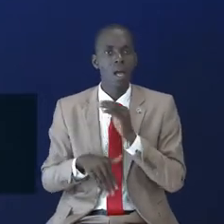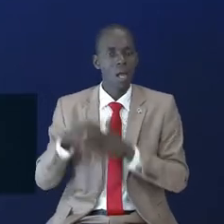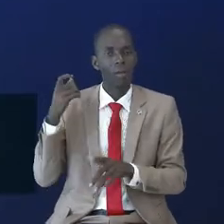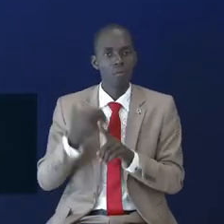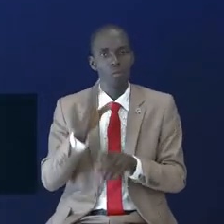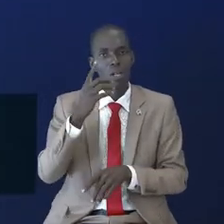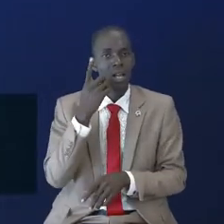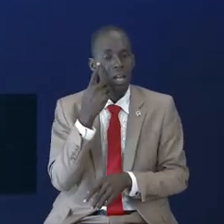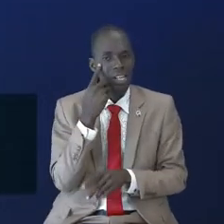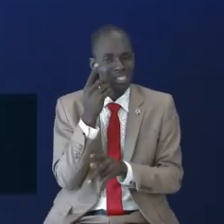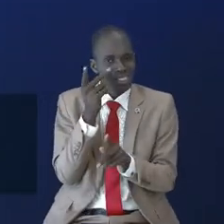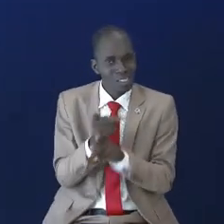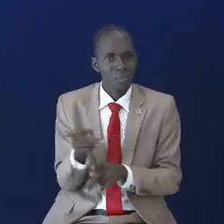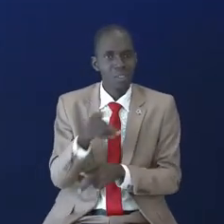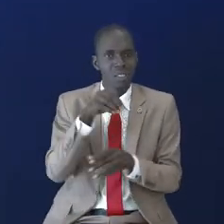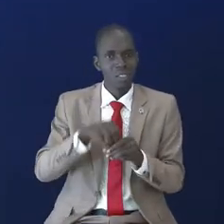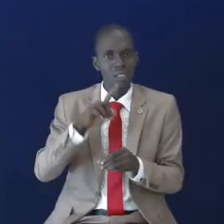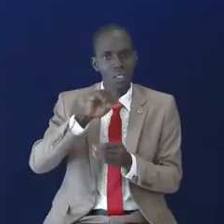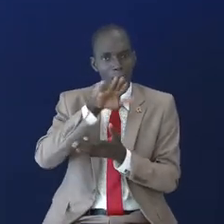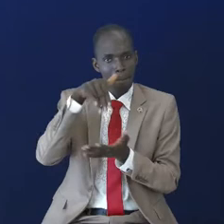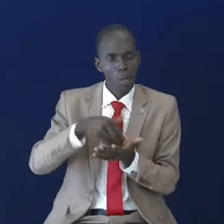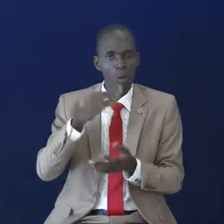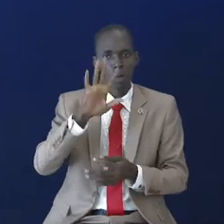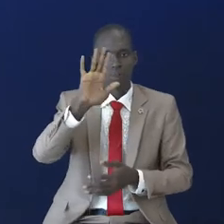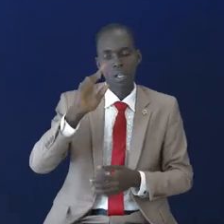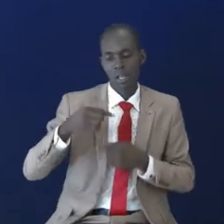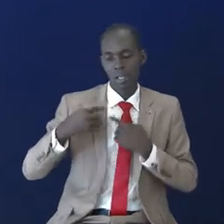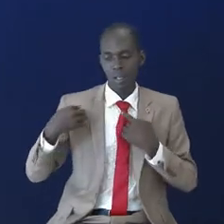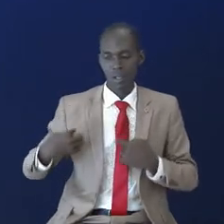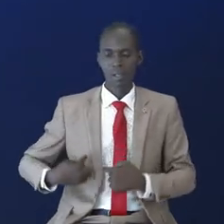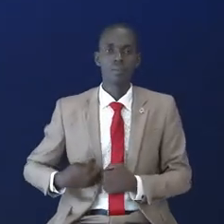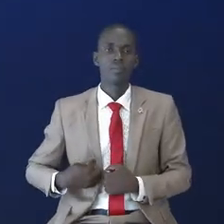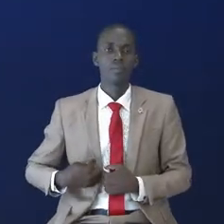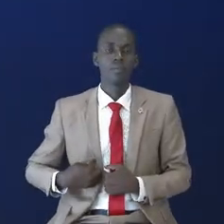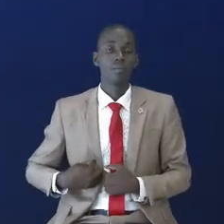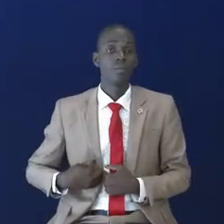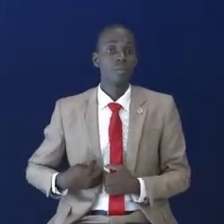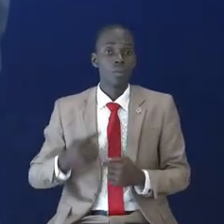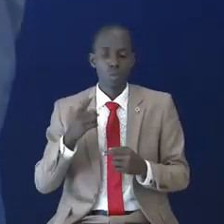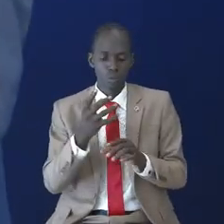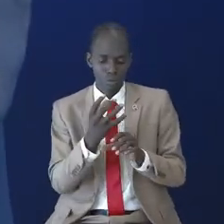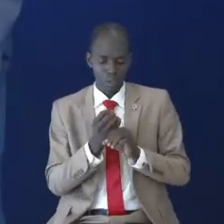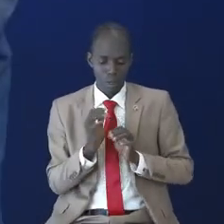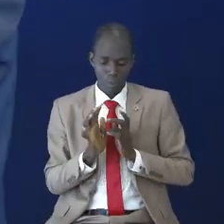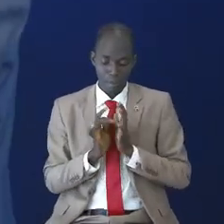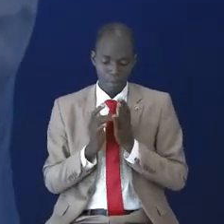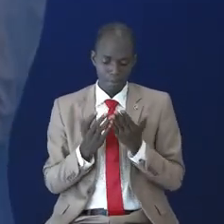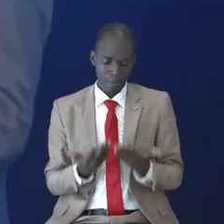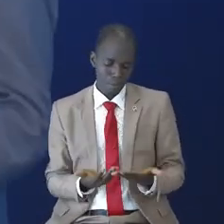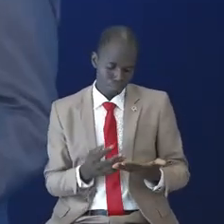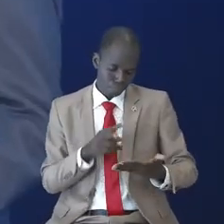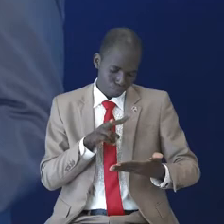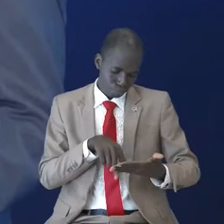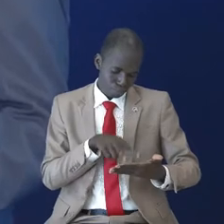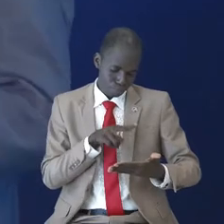eyes. Keep them in the midst of thine heart. Now you take your Bible, you read your